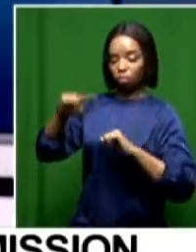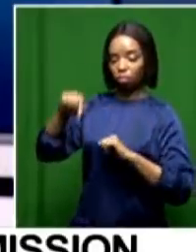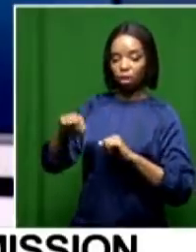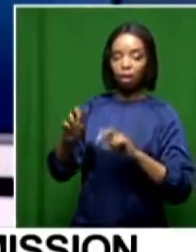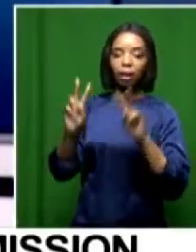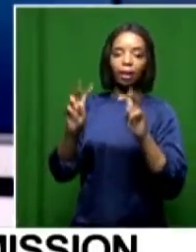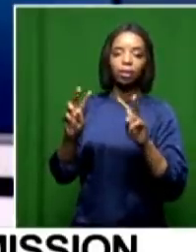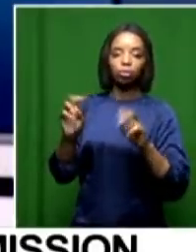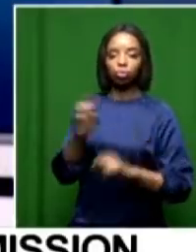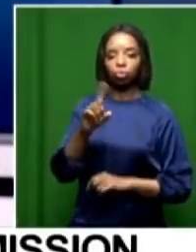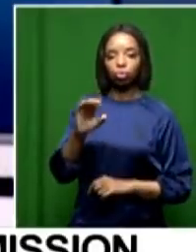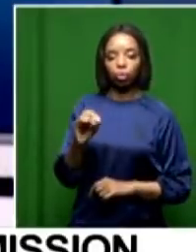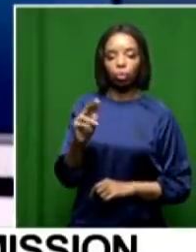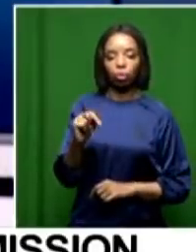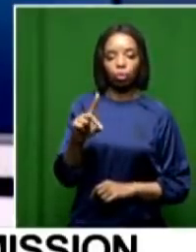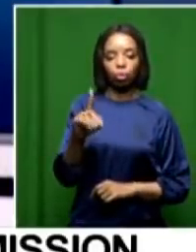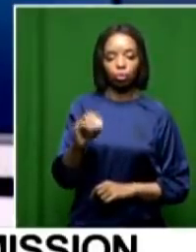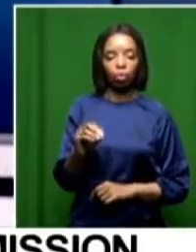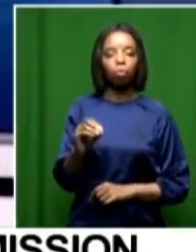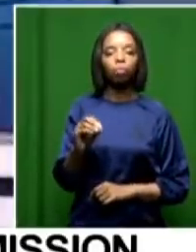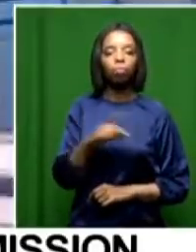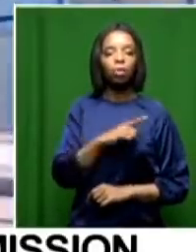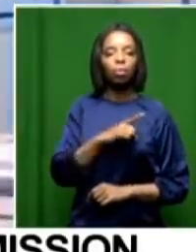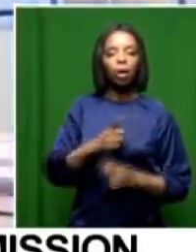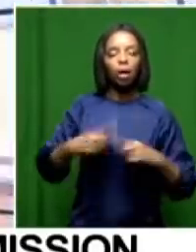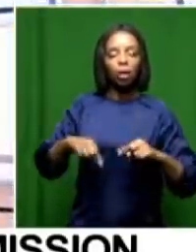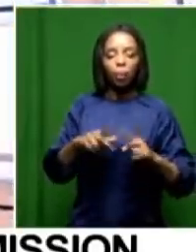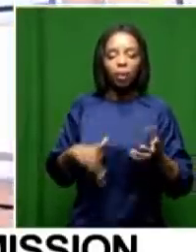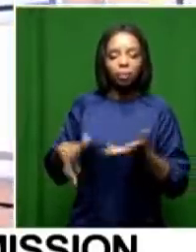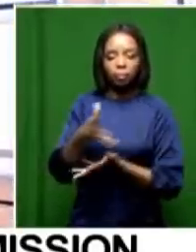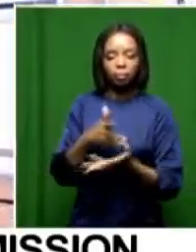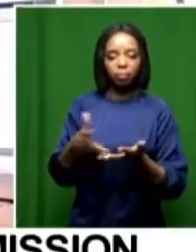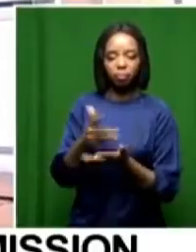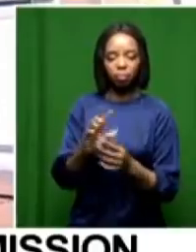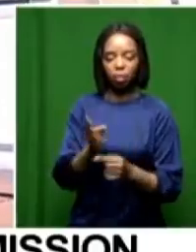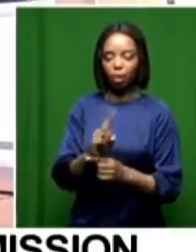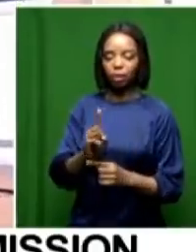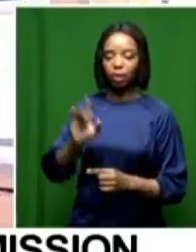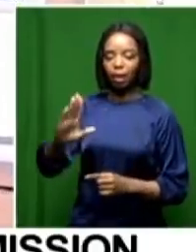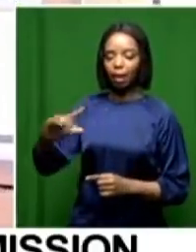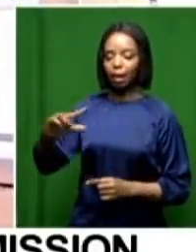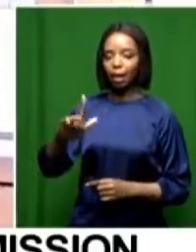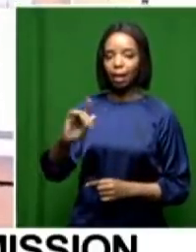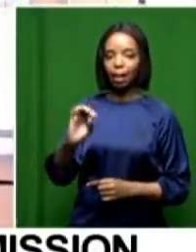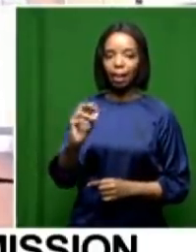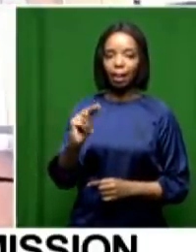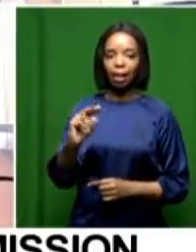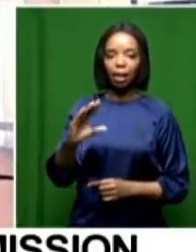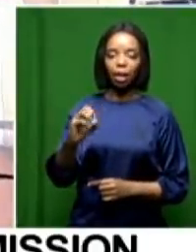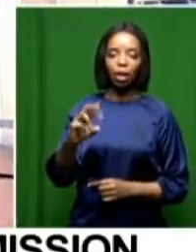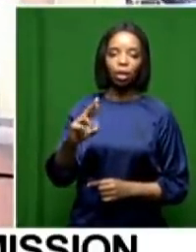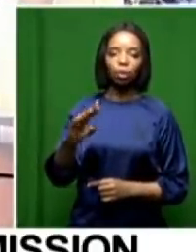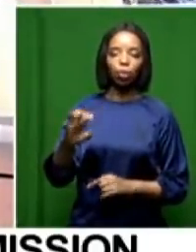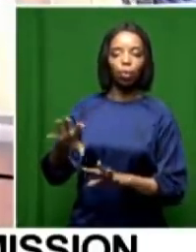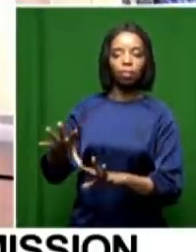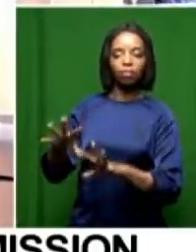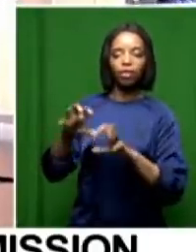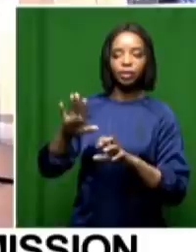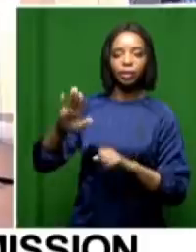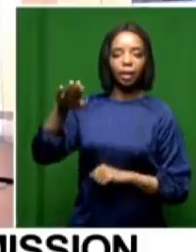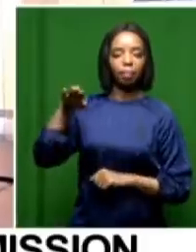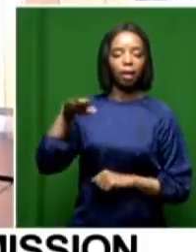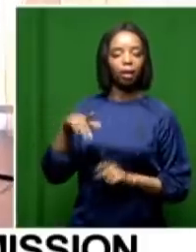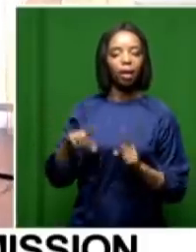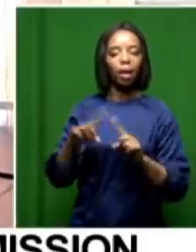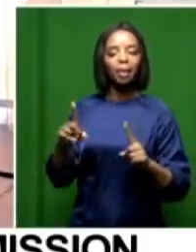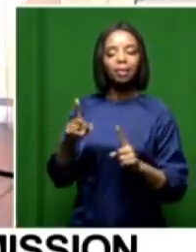keep talking about the breezing over of Glencore, and one has to ask the question, why was that something